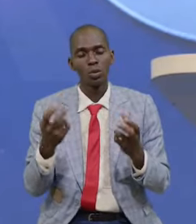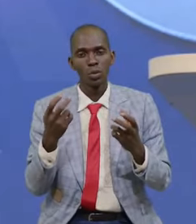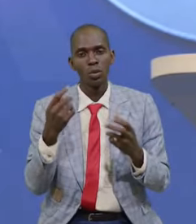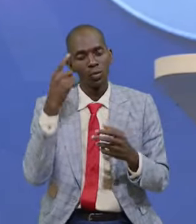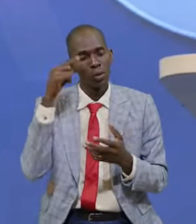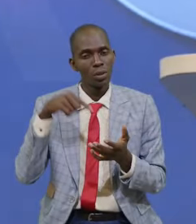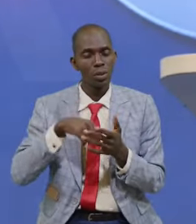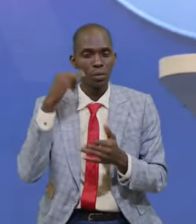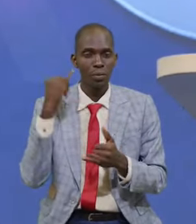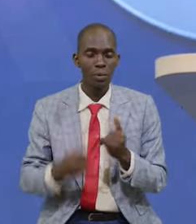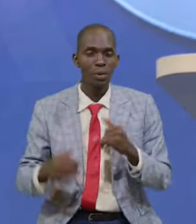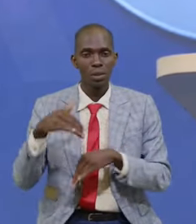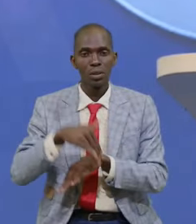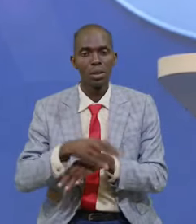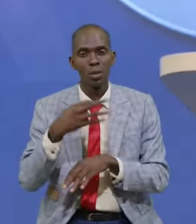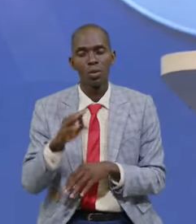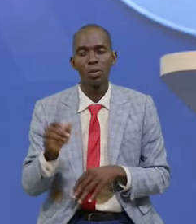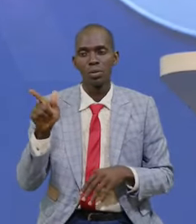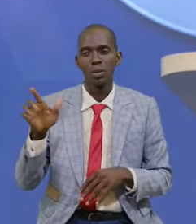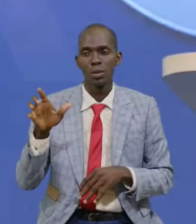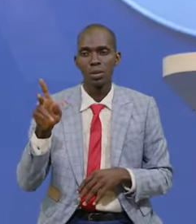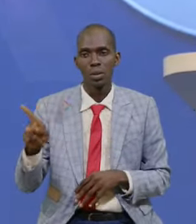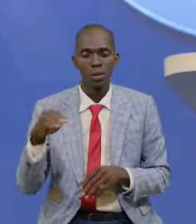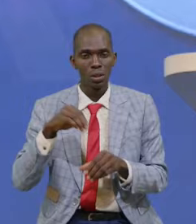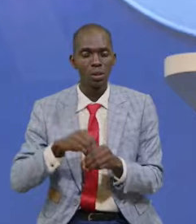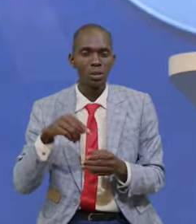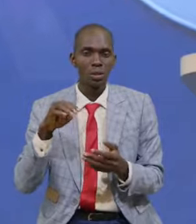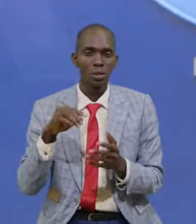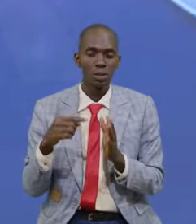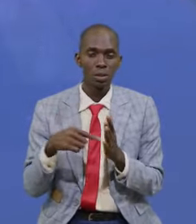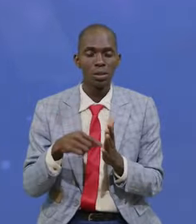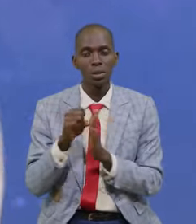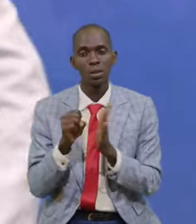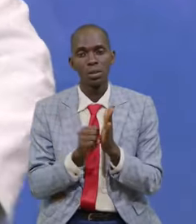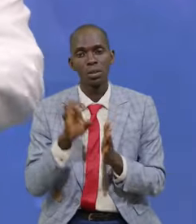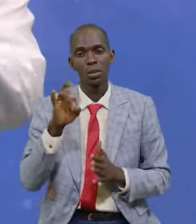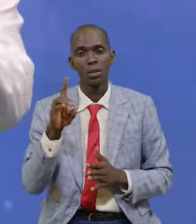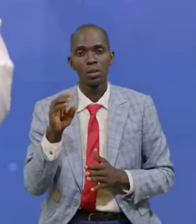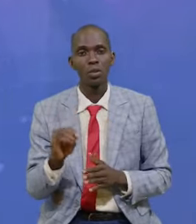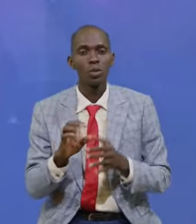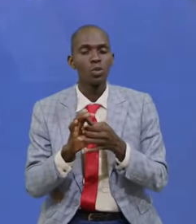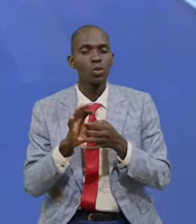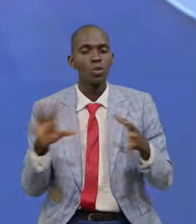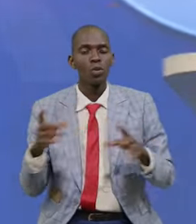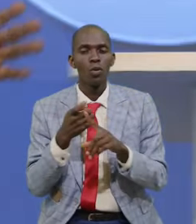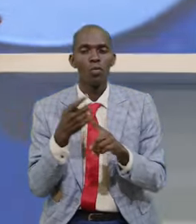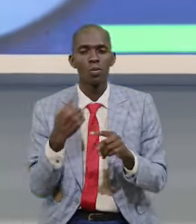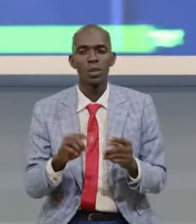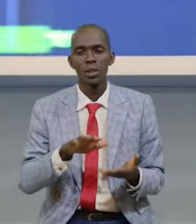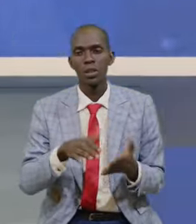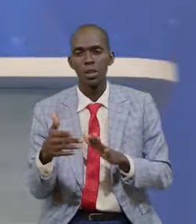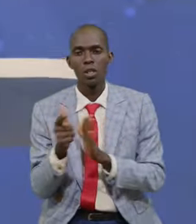of GCK October in Edo State. Loosed from the dead law and married to